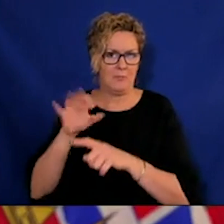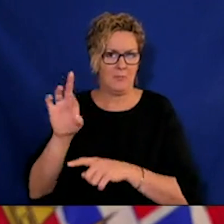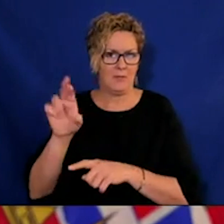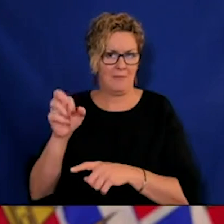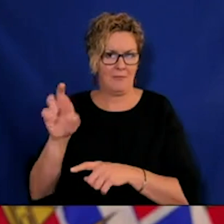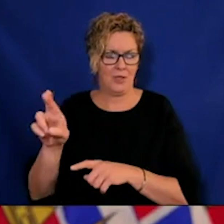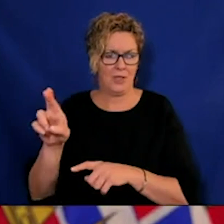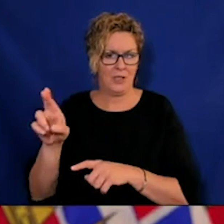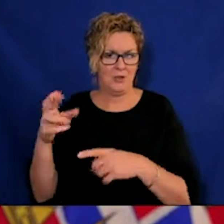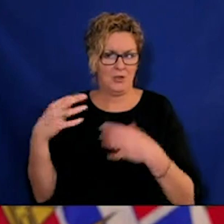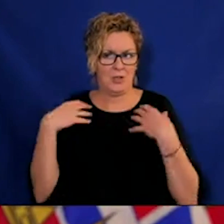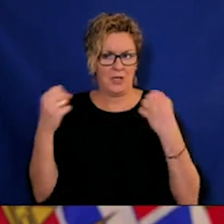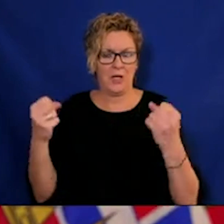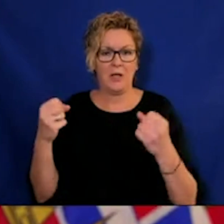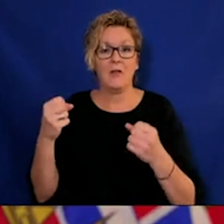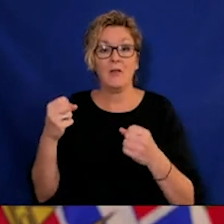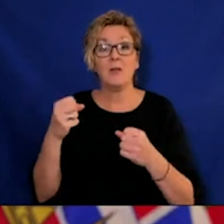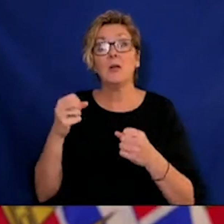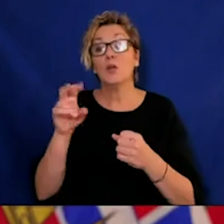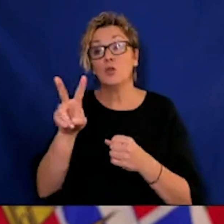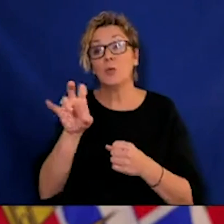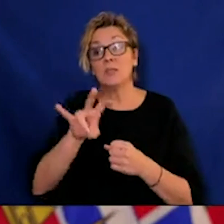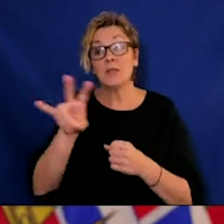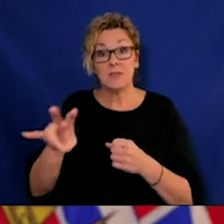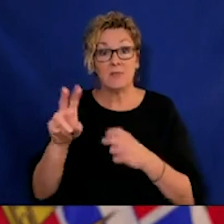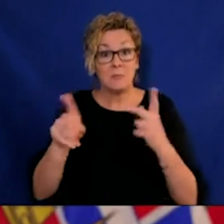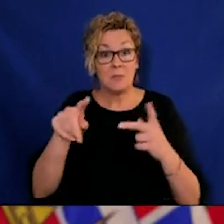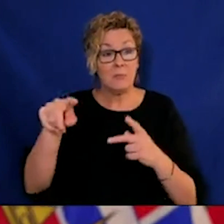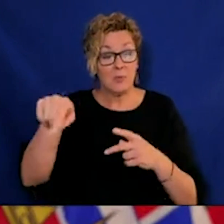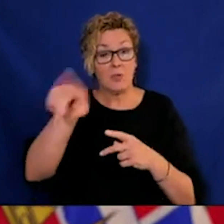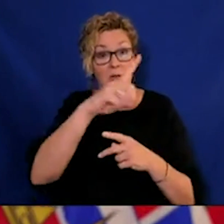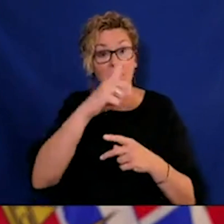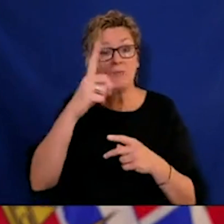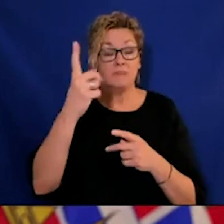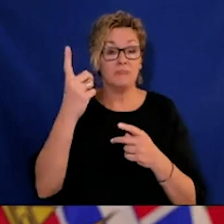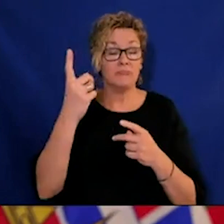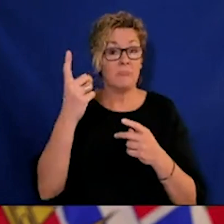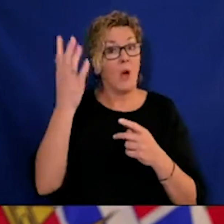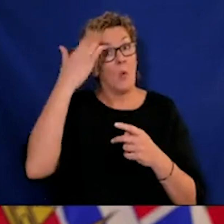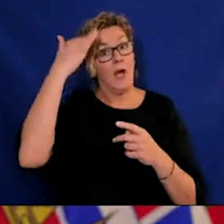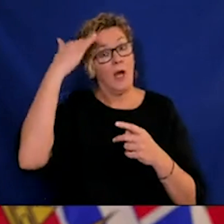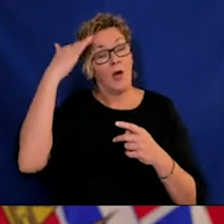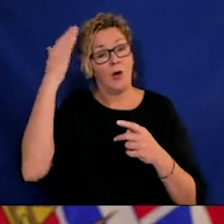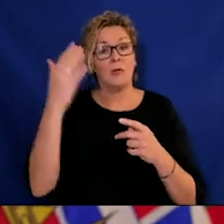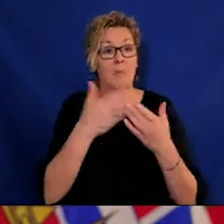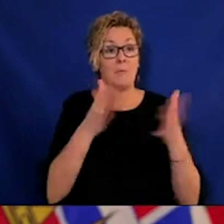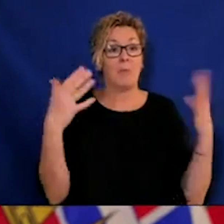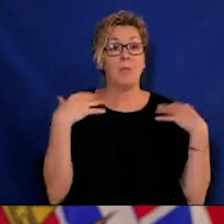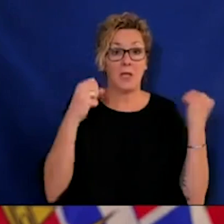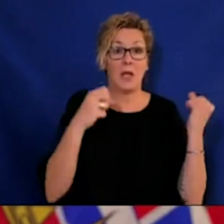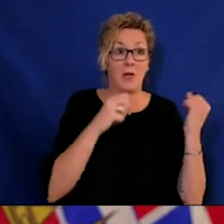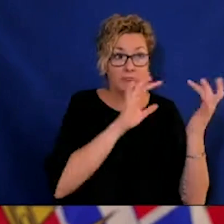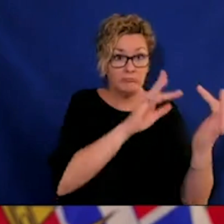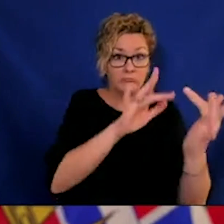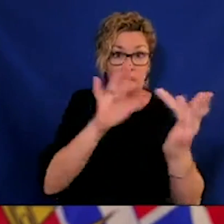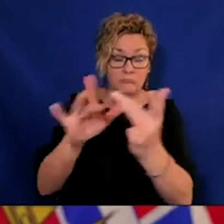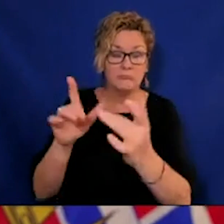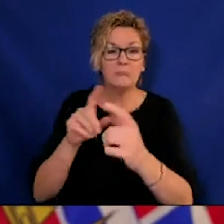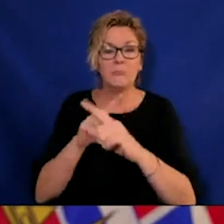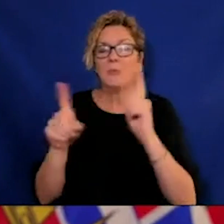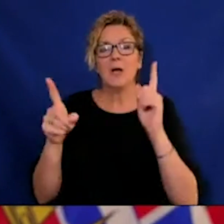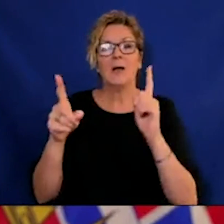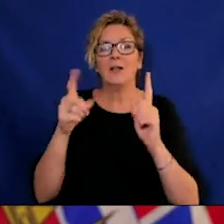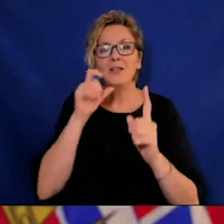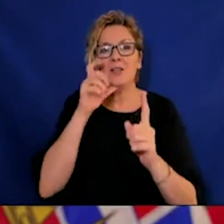had been notified and that public health was following up on them. I do want to again thank all of the team at the